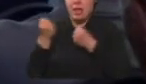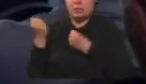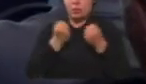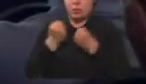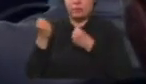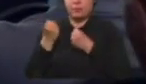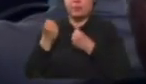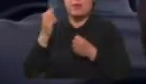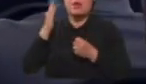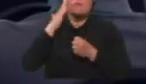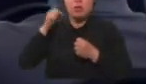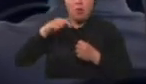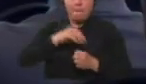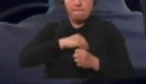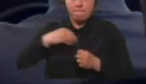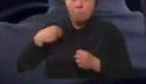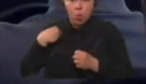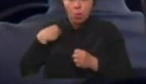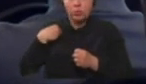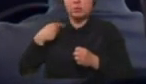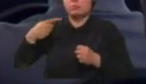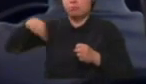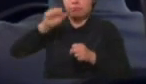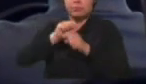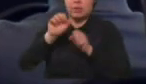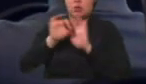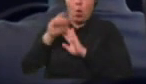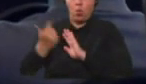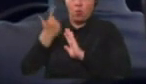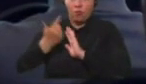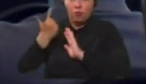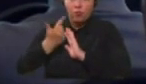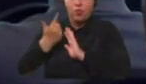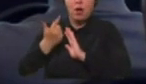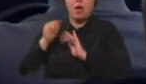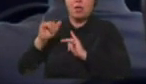in Poland, my family and I, for almost 2 years, and we've already experienced a diversity of transit